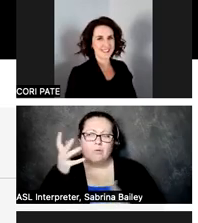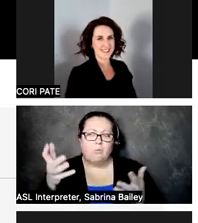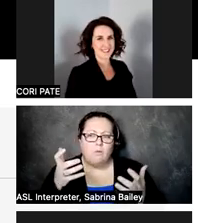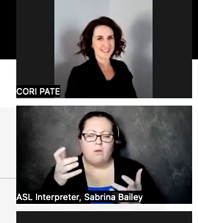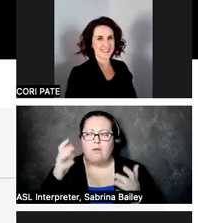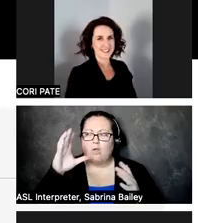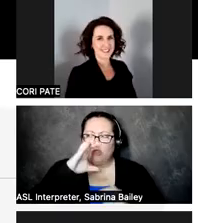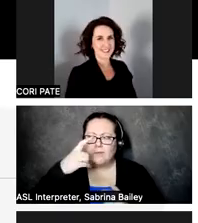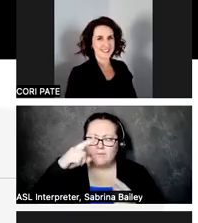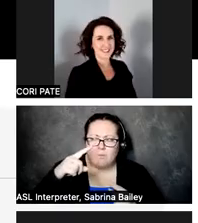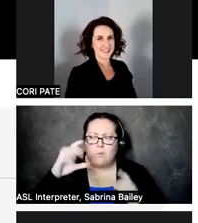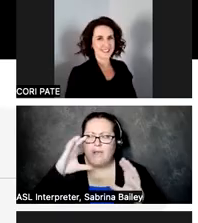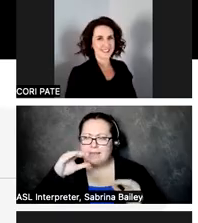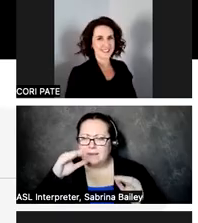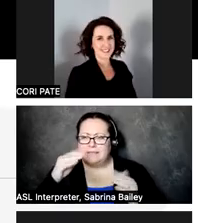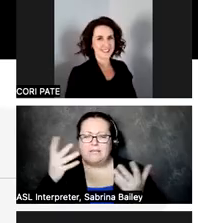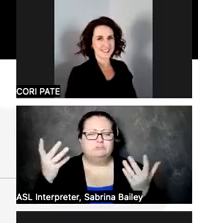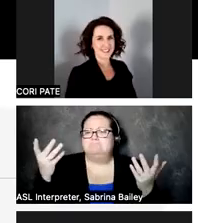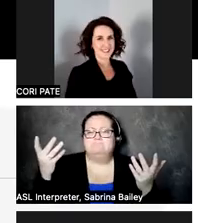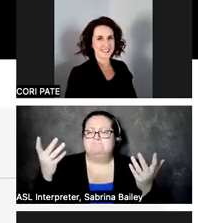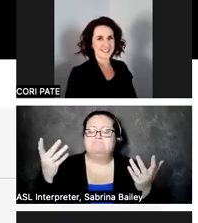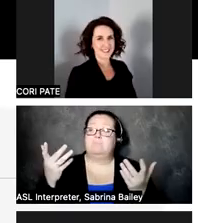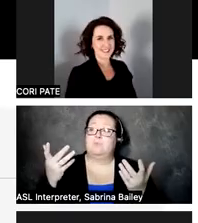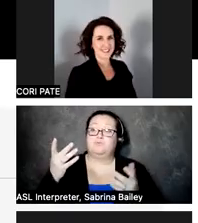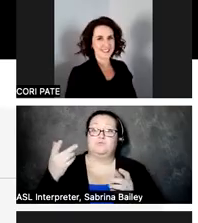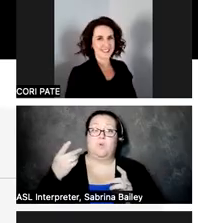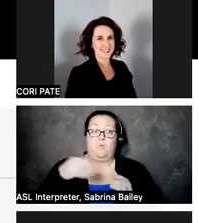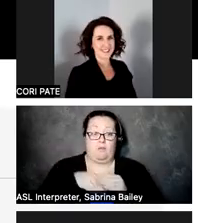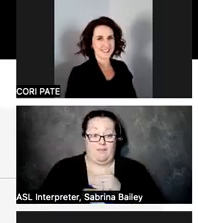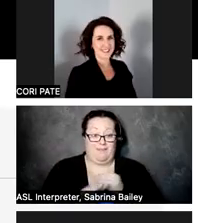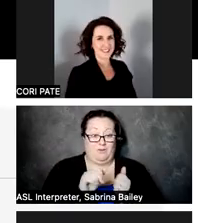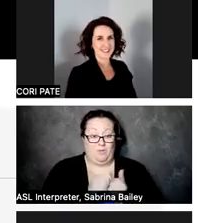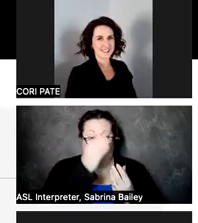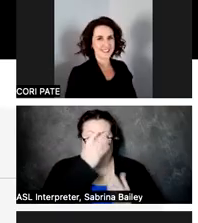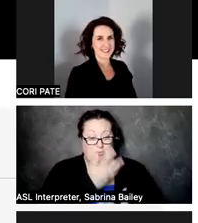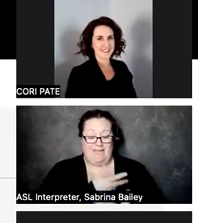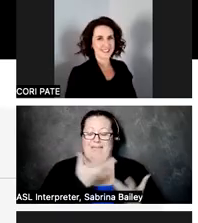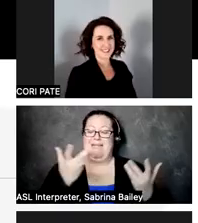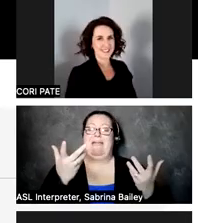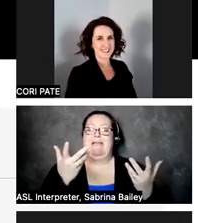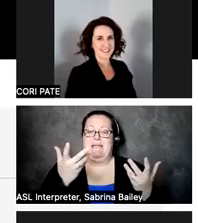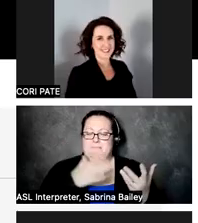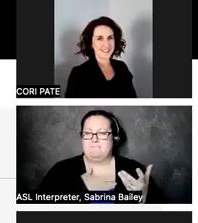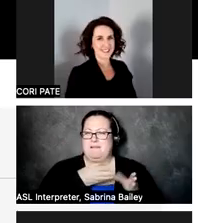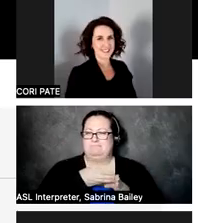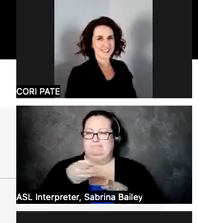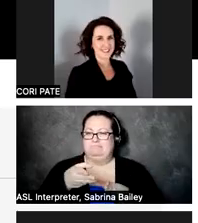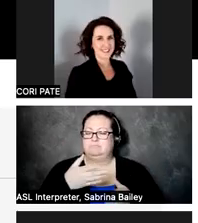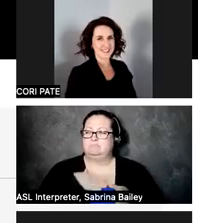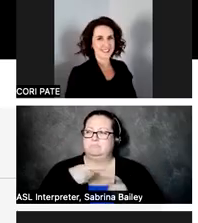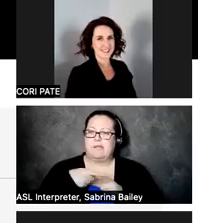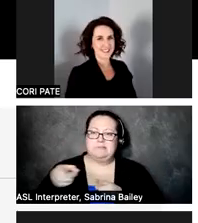expectation. And so what you're going in with is what what your specialty